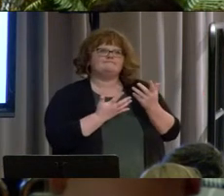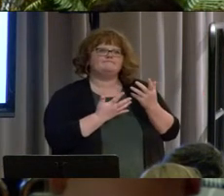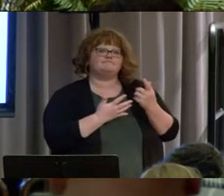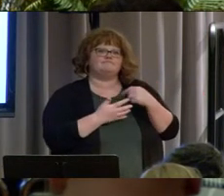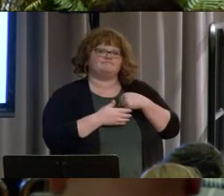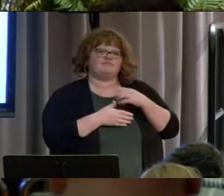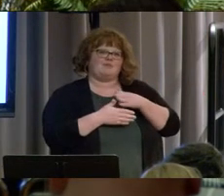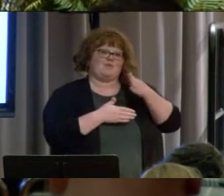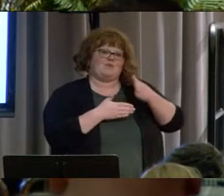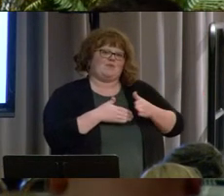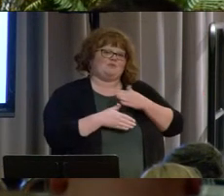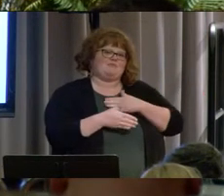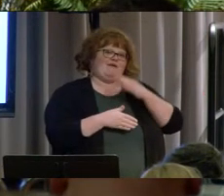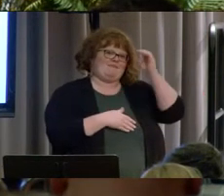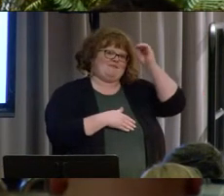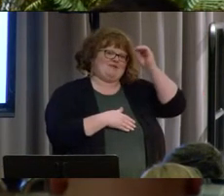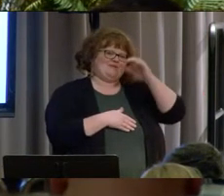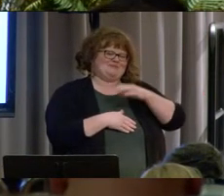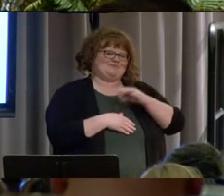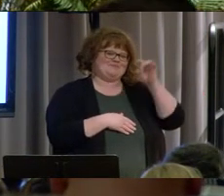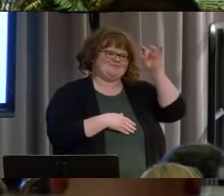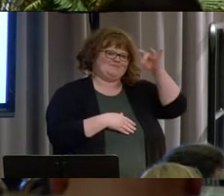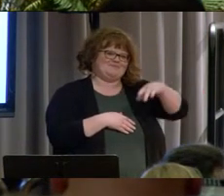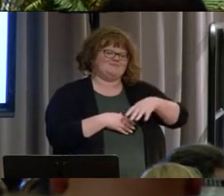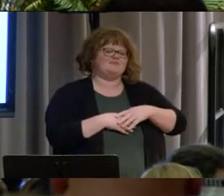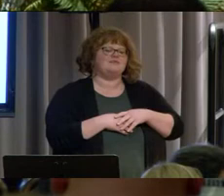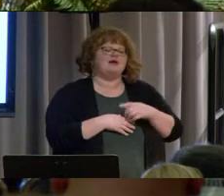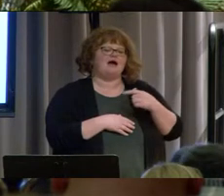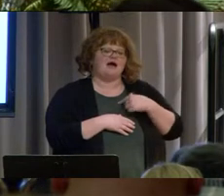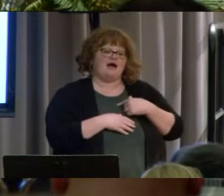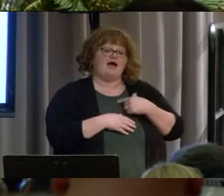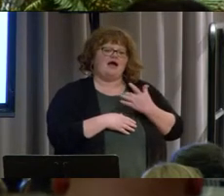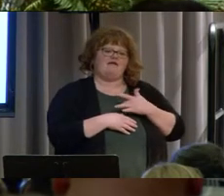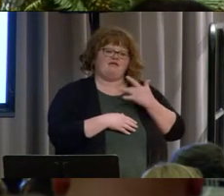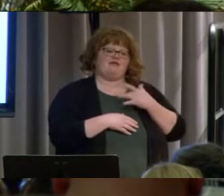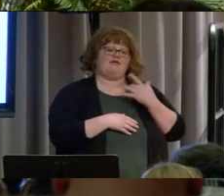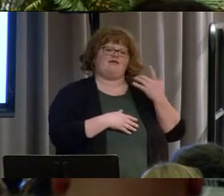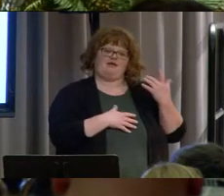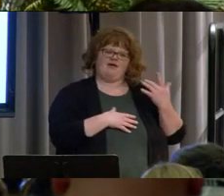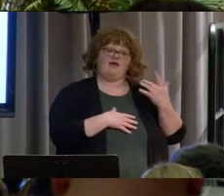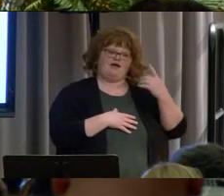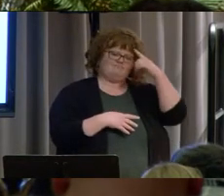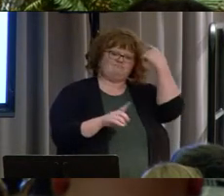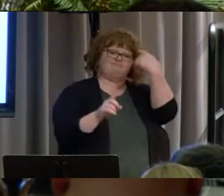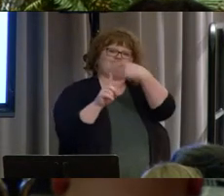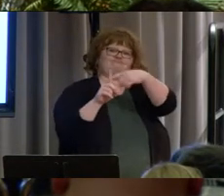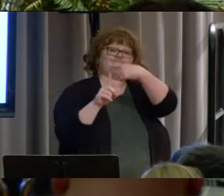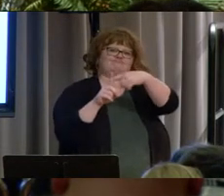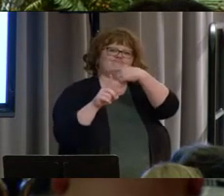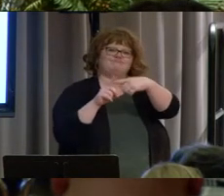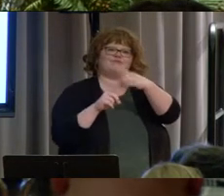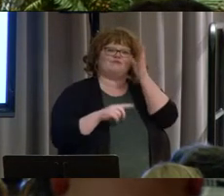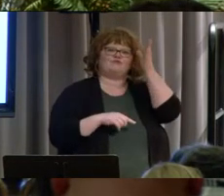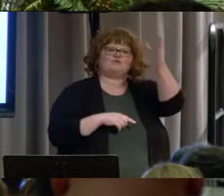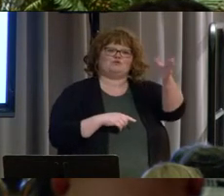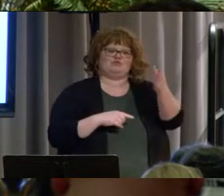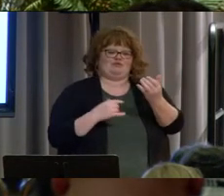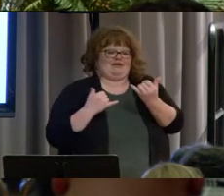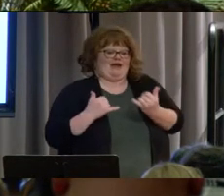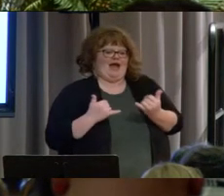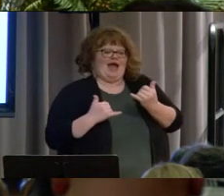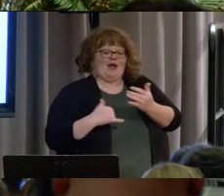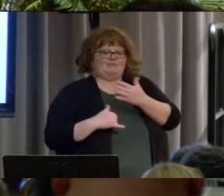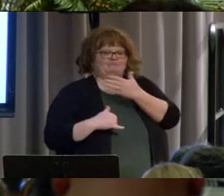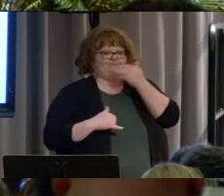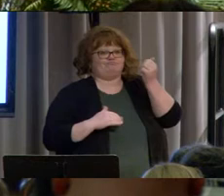I'll close with my opinion. And my opinion is that I feel more optimism for the future than I ever have.